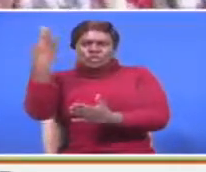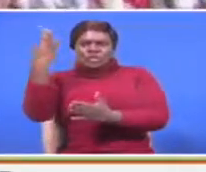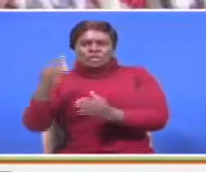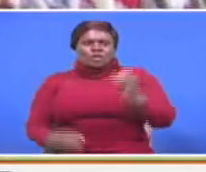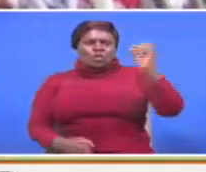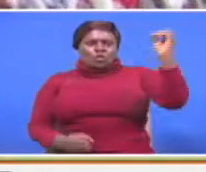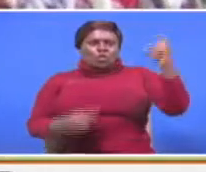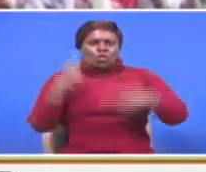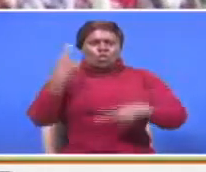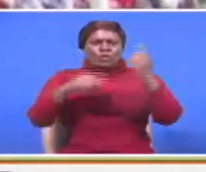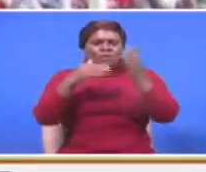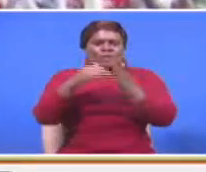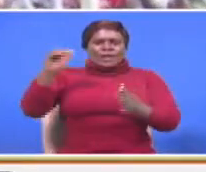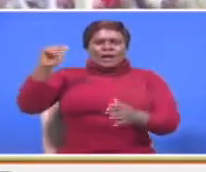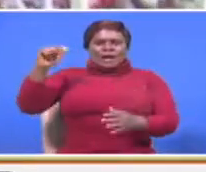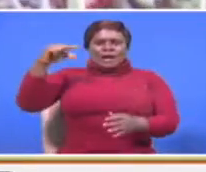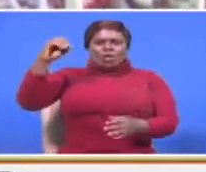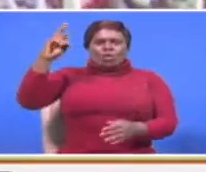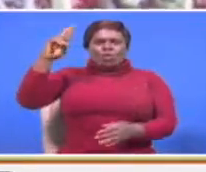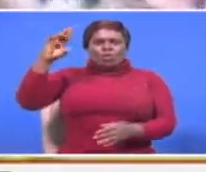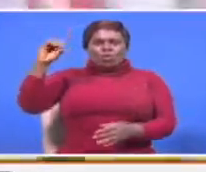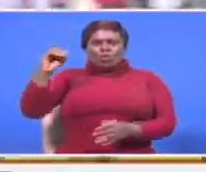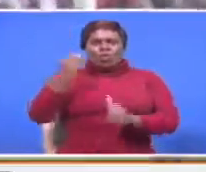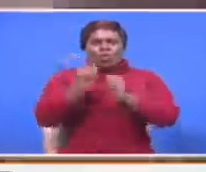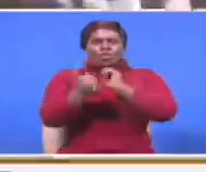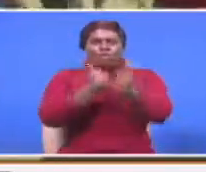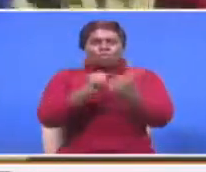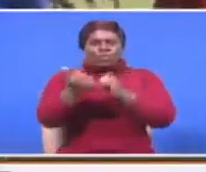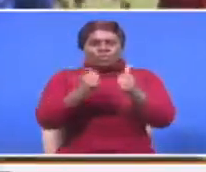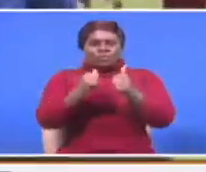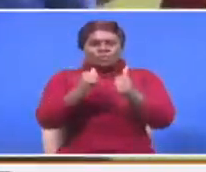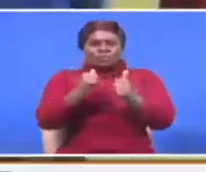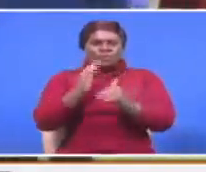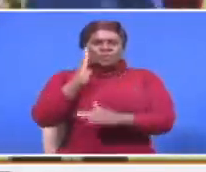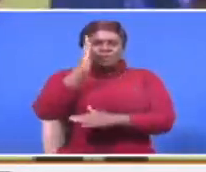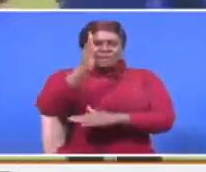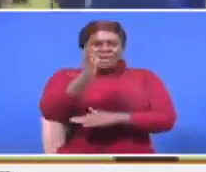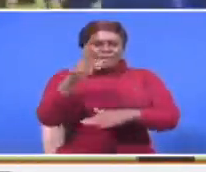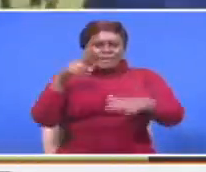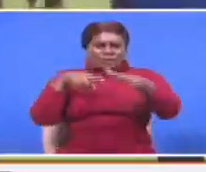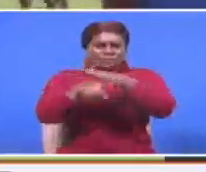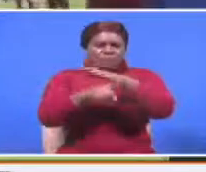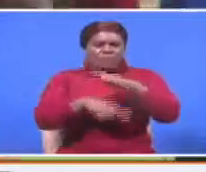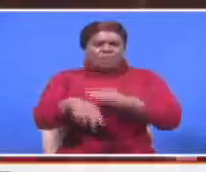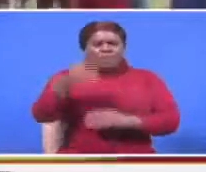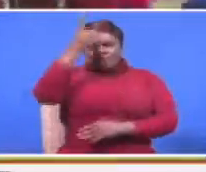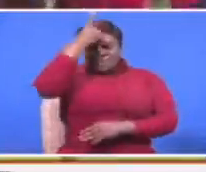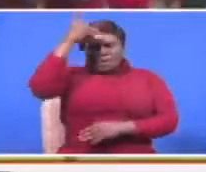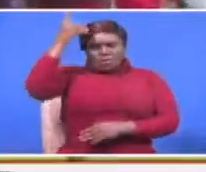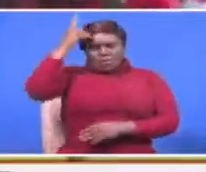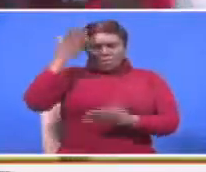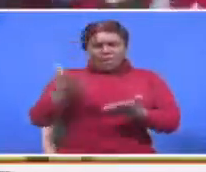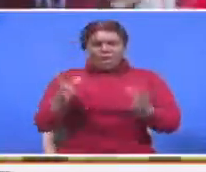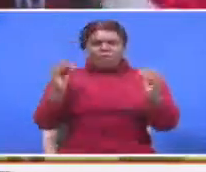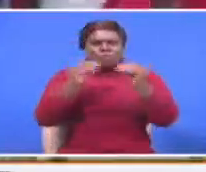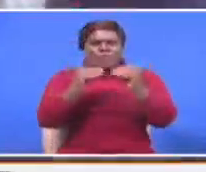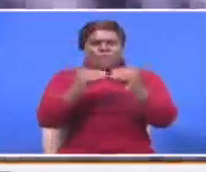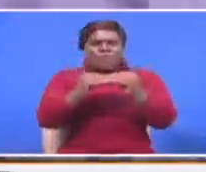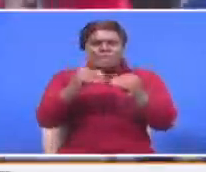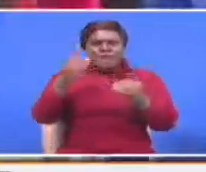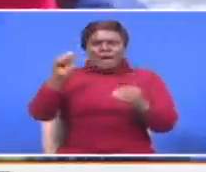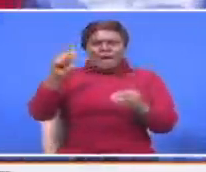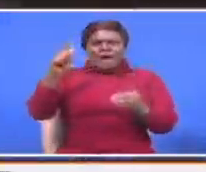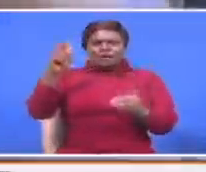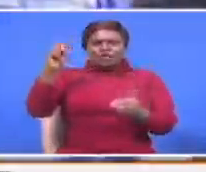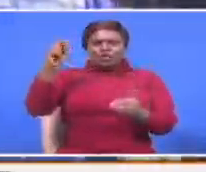win against Aguru Sari in a match that went into a penalty shootout. Dagoretti High will now face St. Anthony